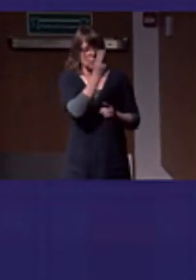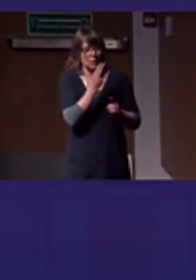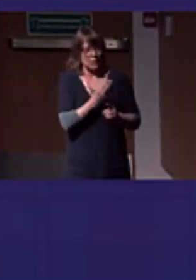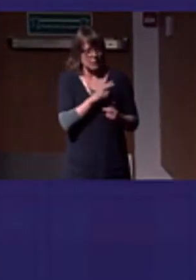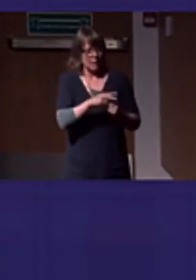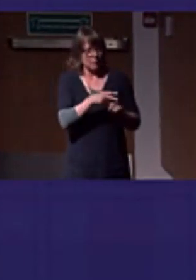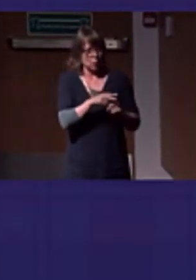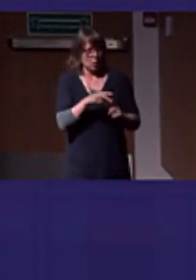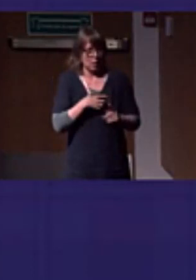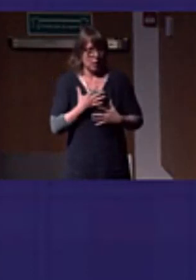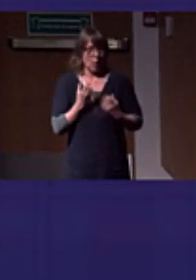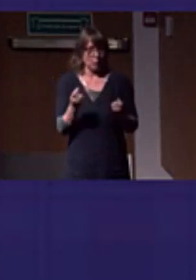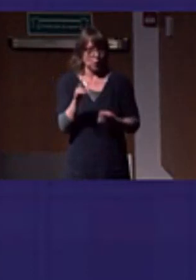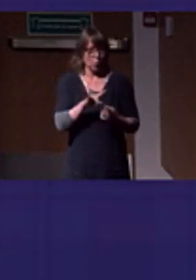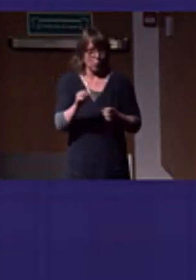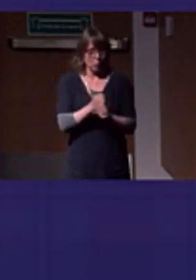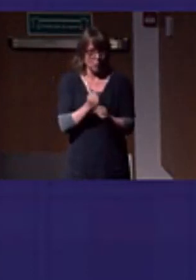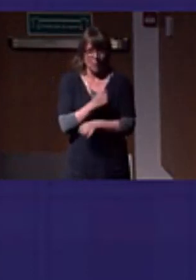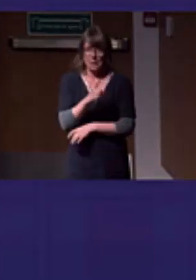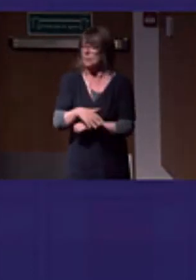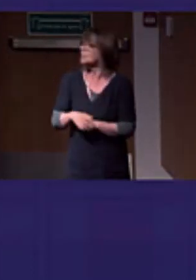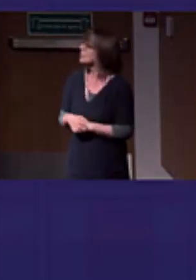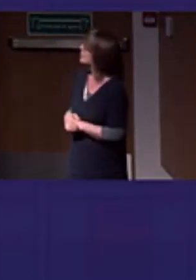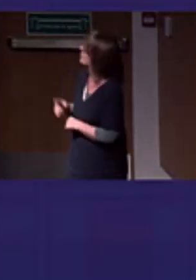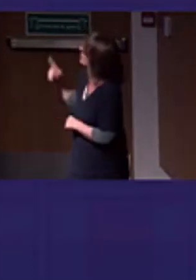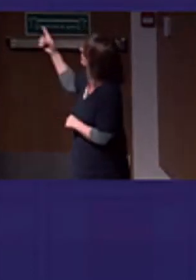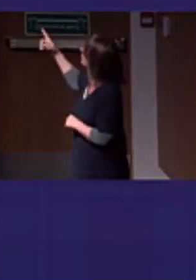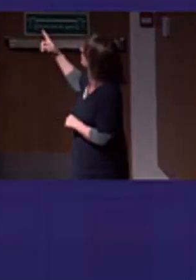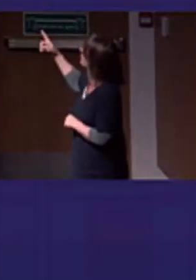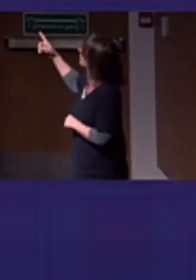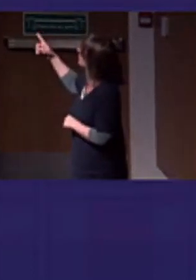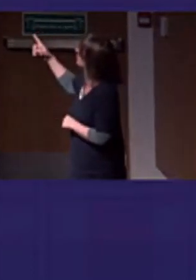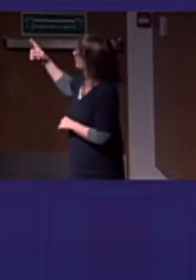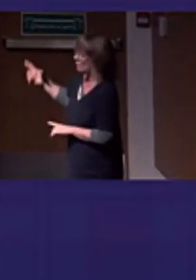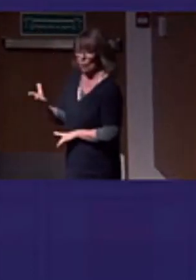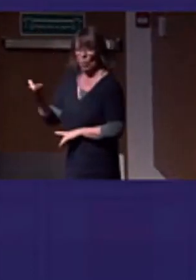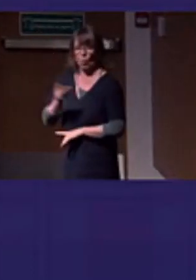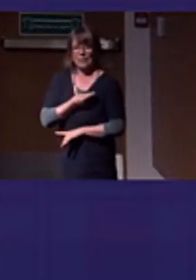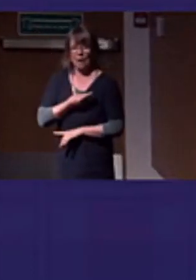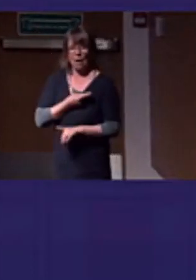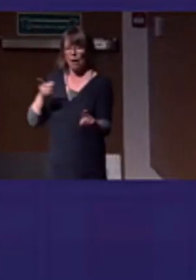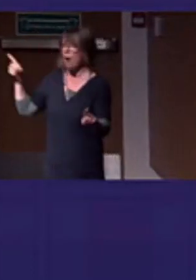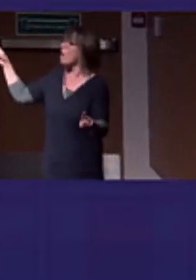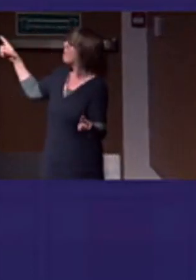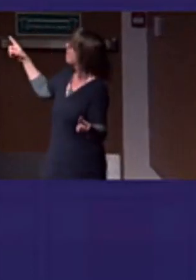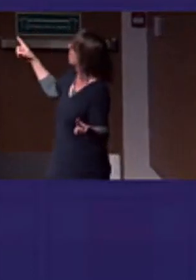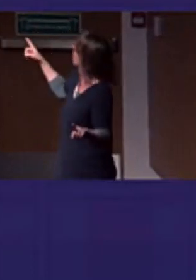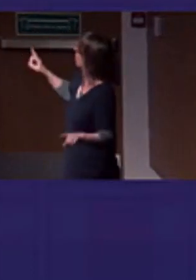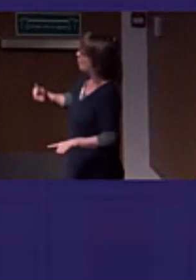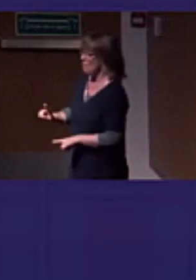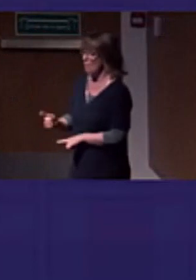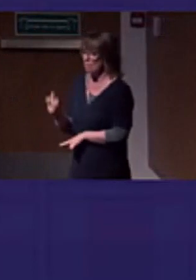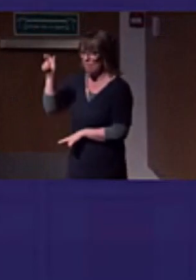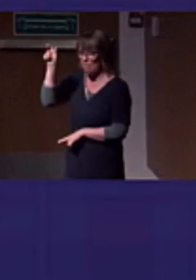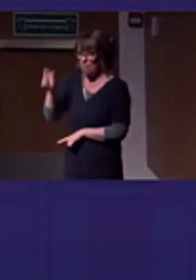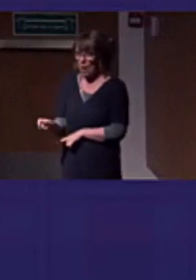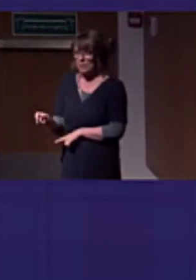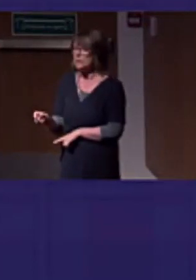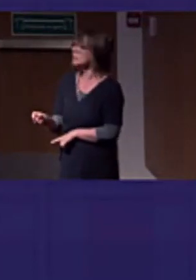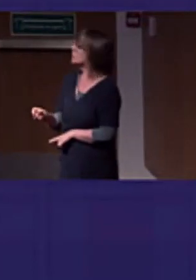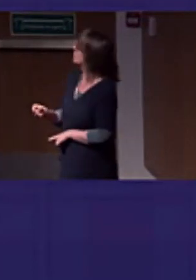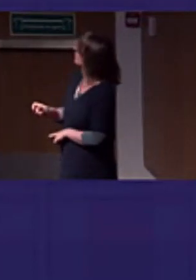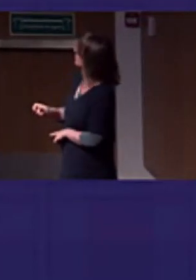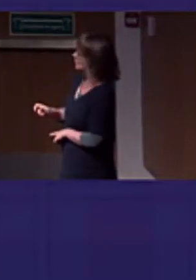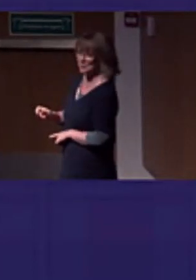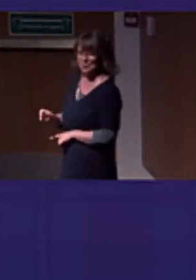all choose to build. But we've got some more winners. The winner of the person who dared to challenge the demo